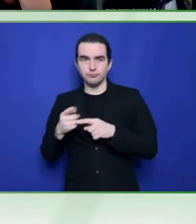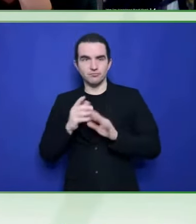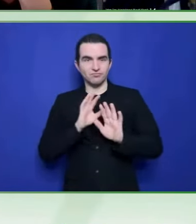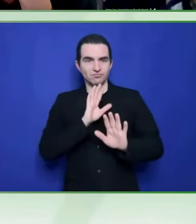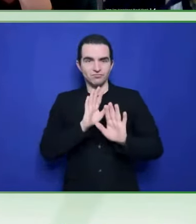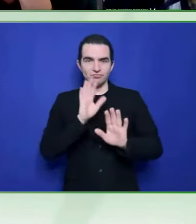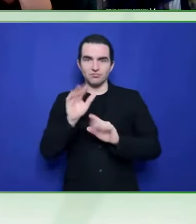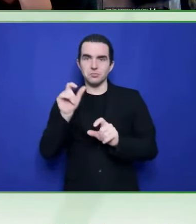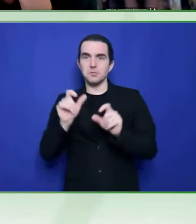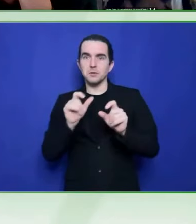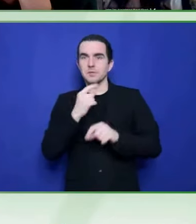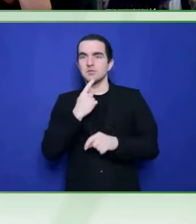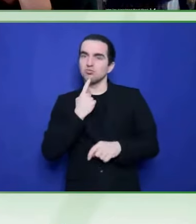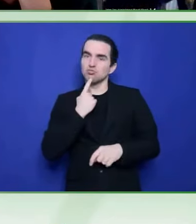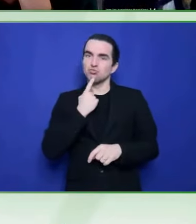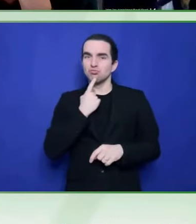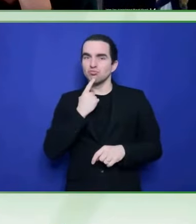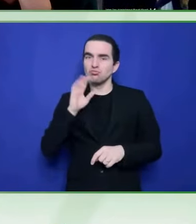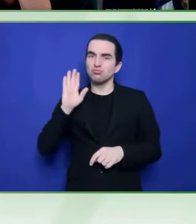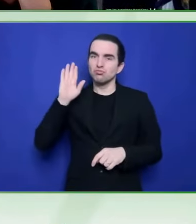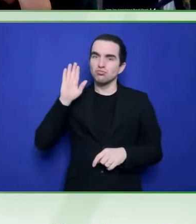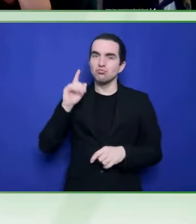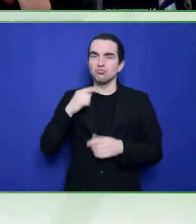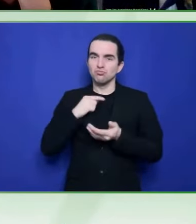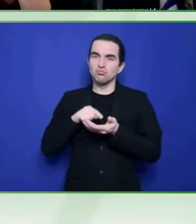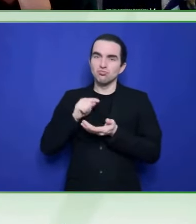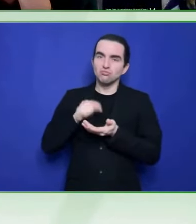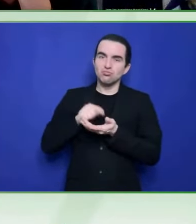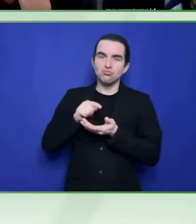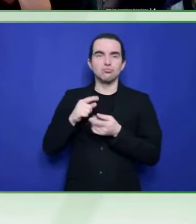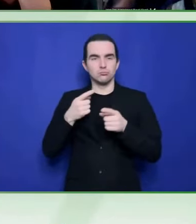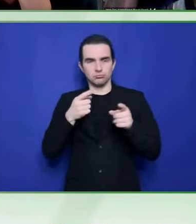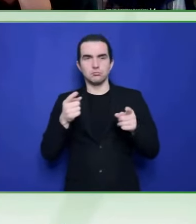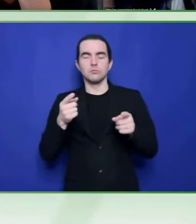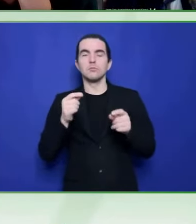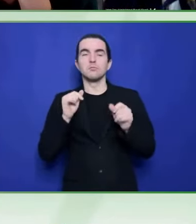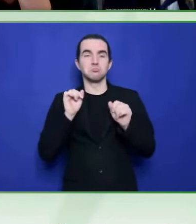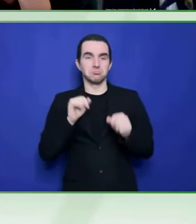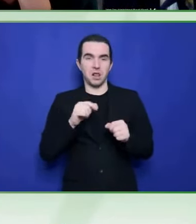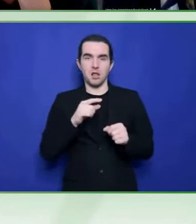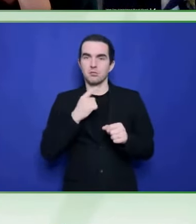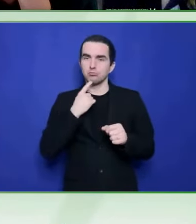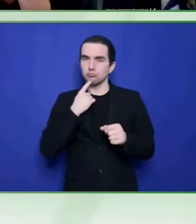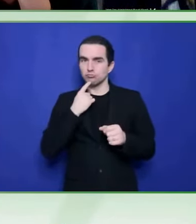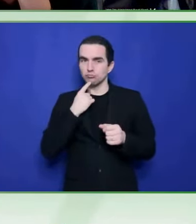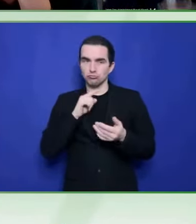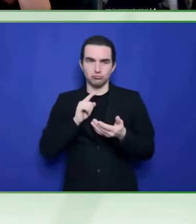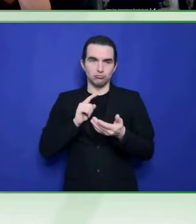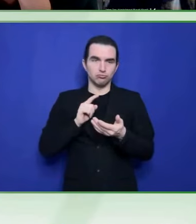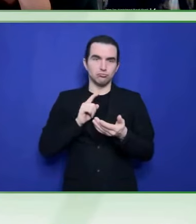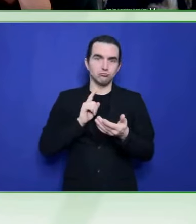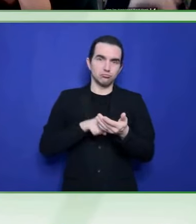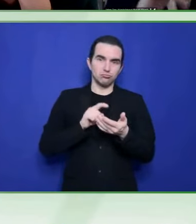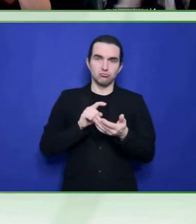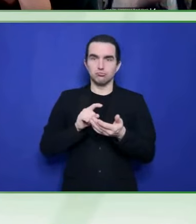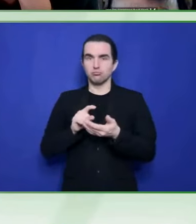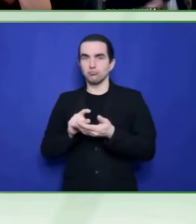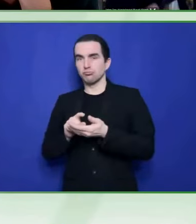We have also in the airport, we organize some